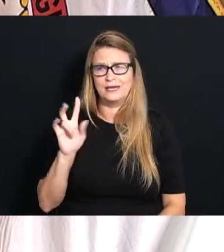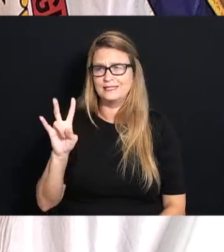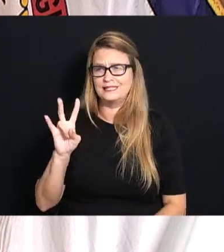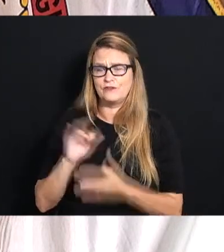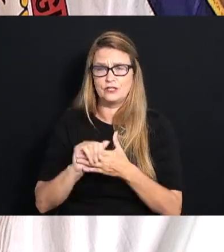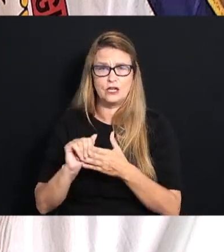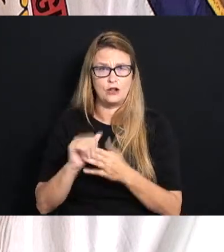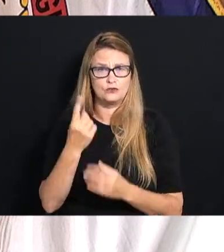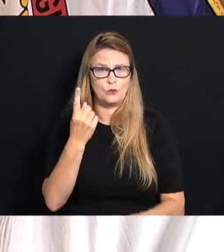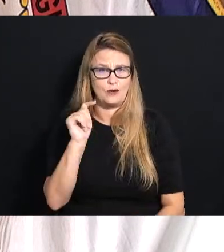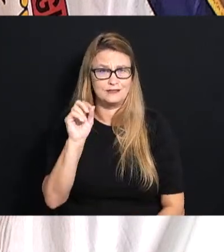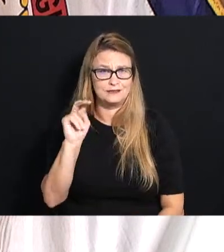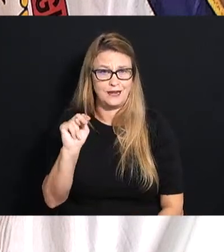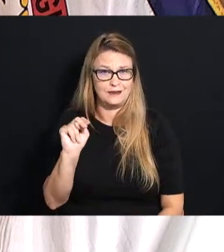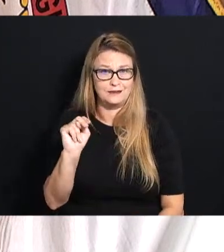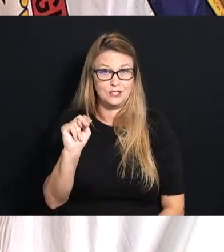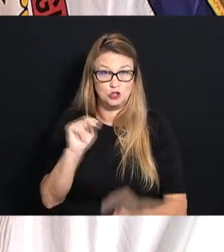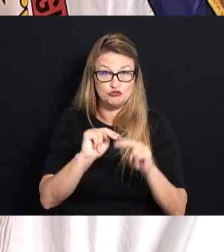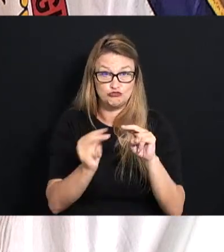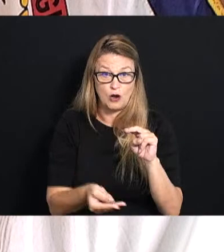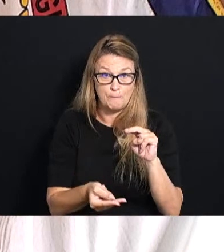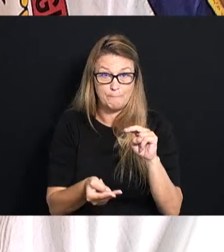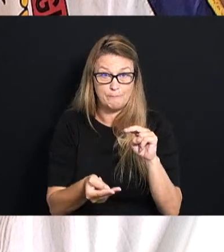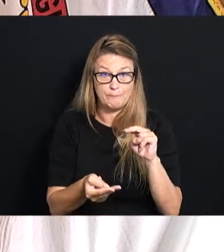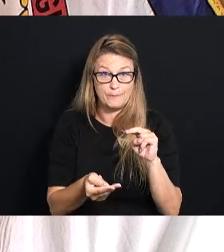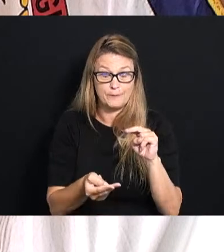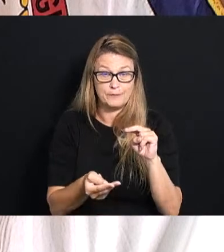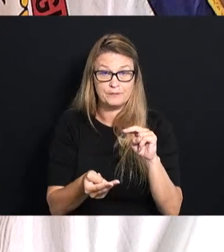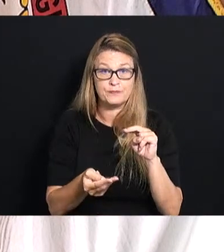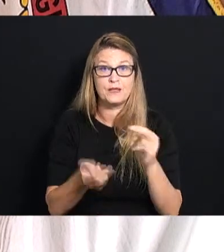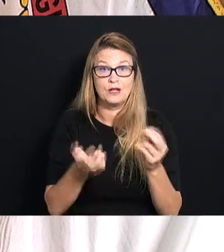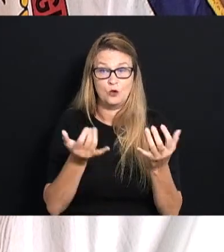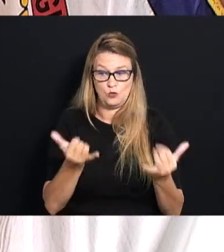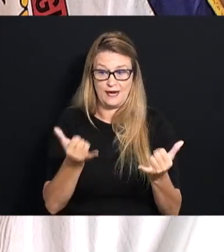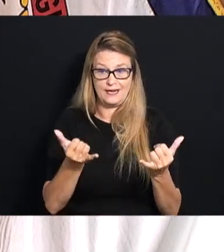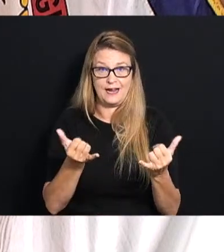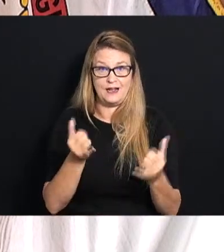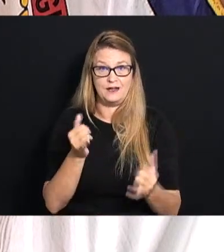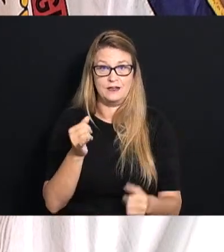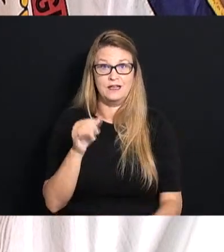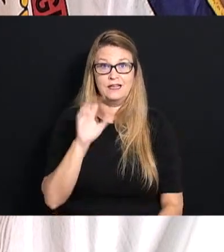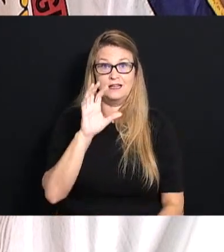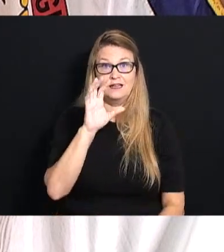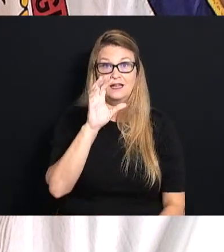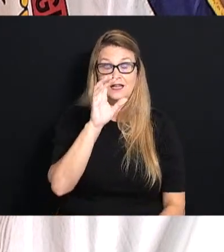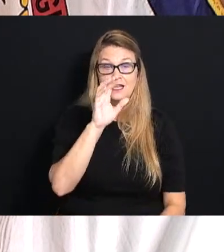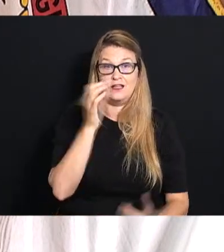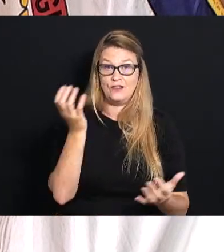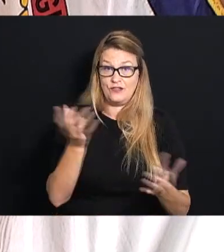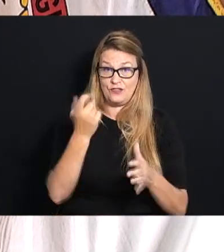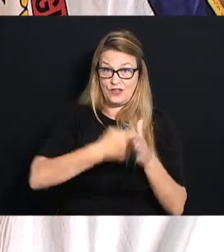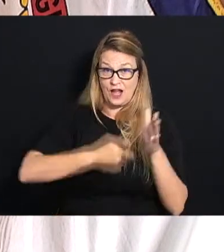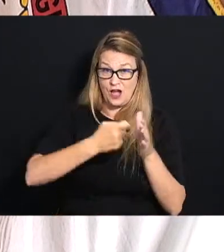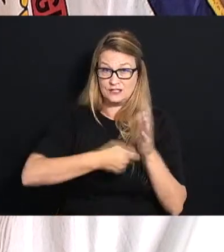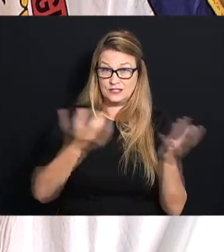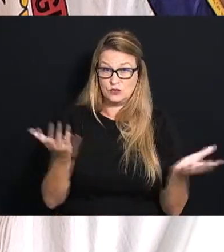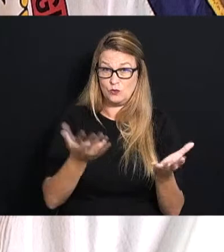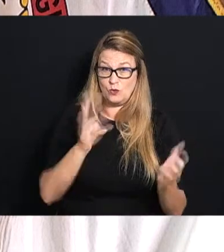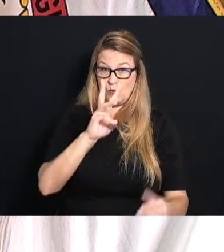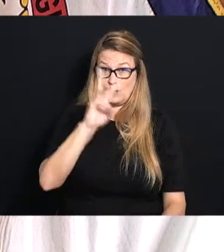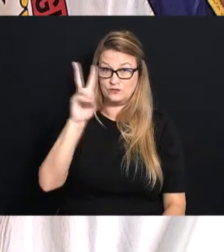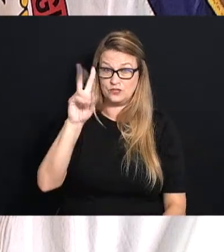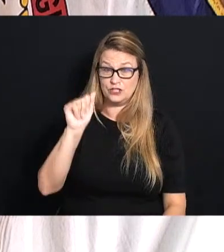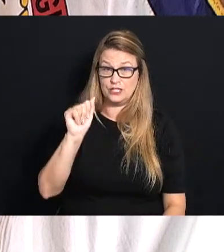$327 a ton. Drop. Right now, metallurgical prices in West Virginia, low-vol